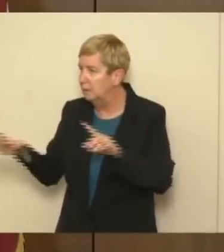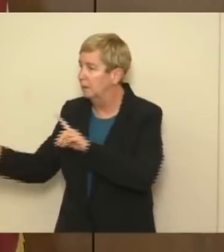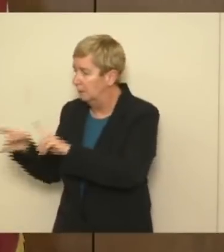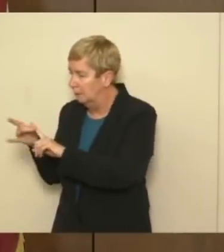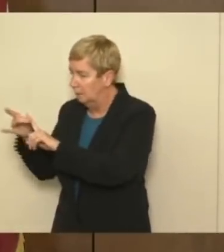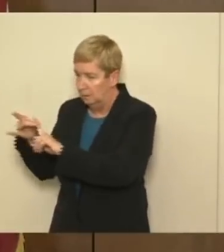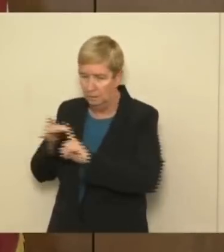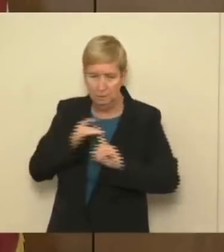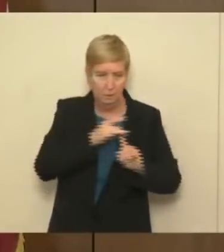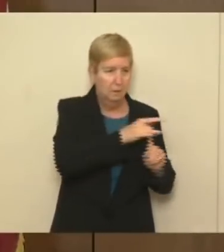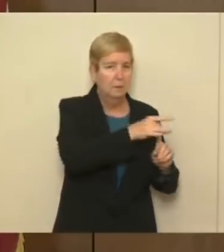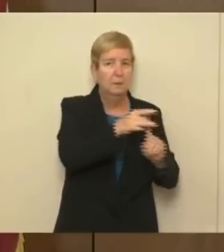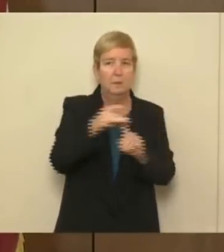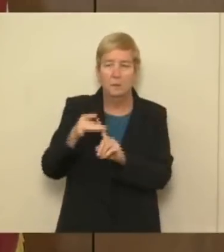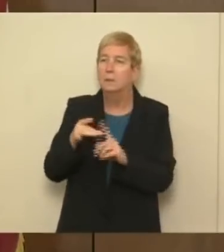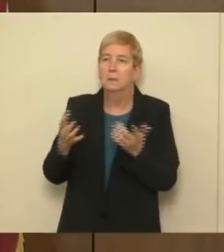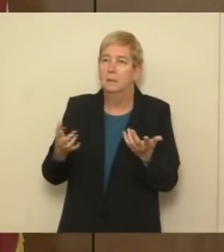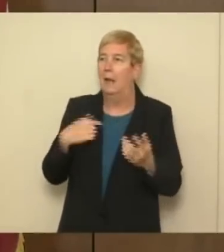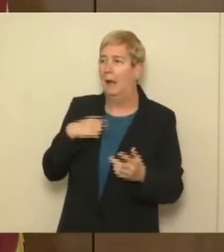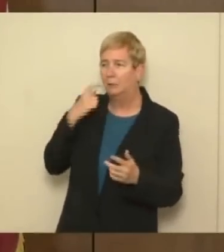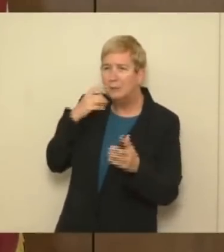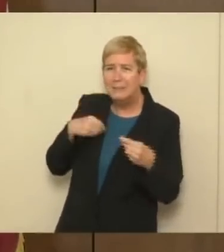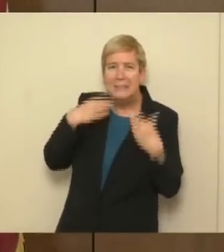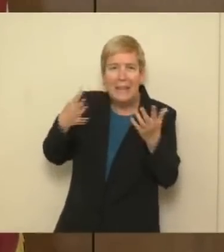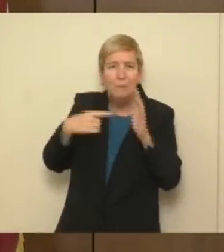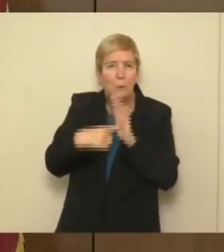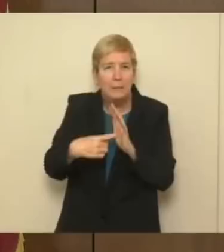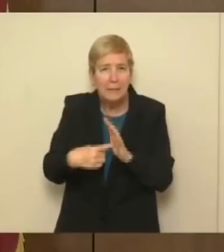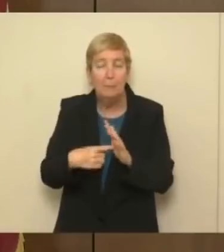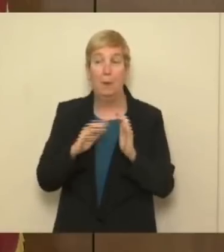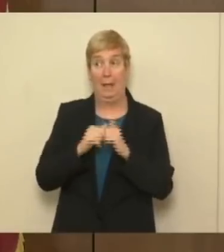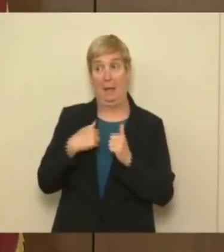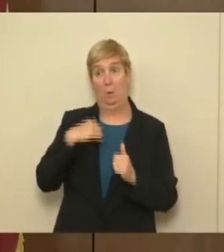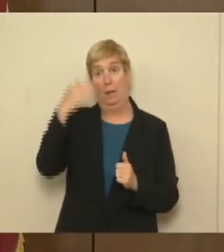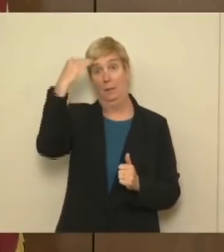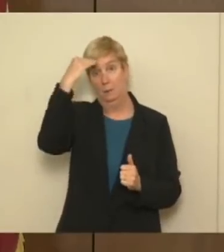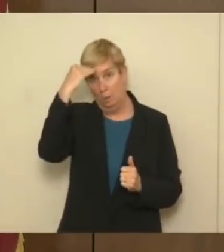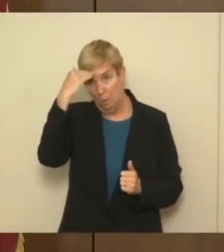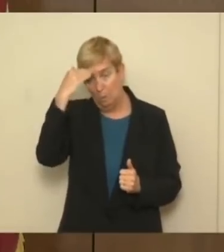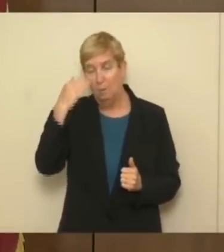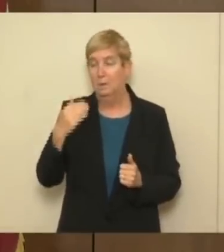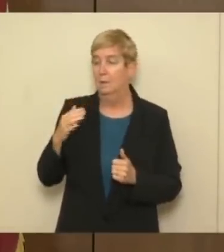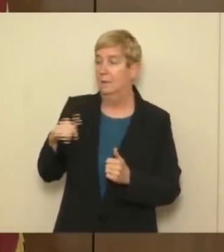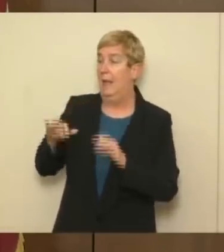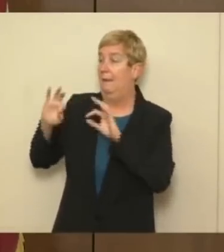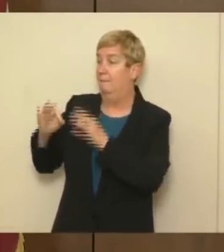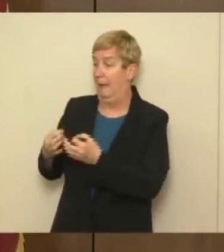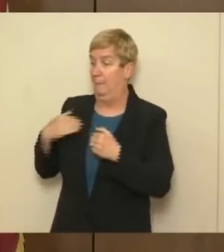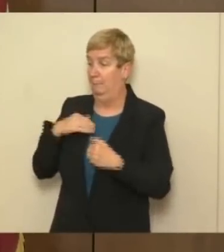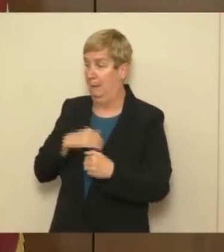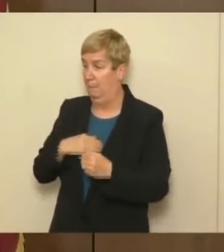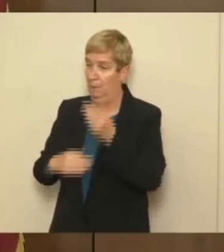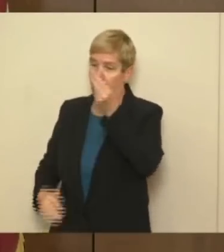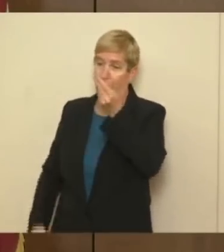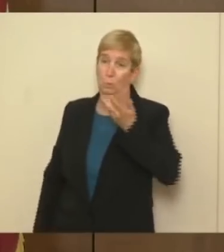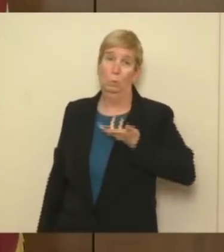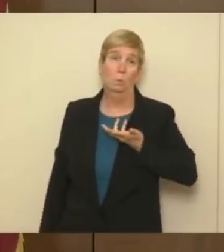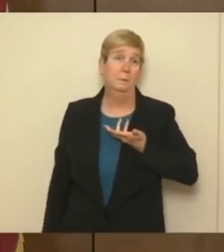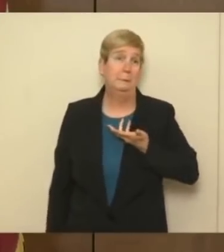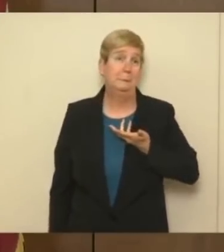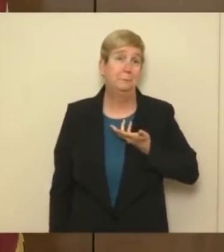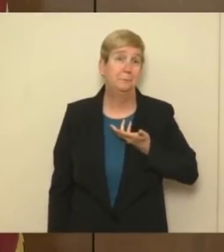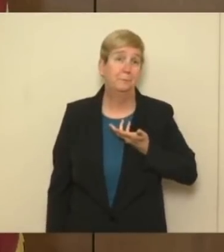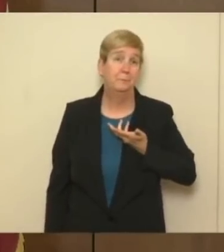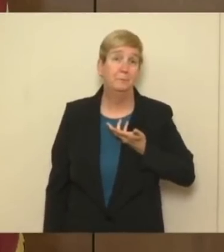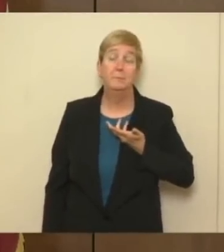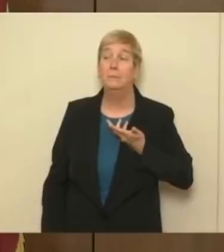right back, and I just gave you that example. How do I know it in that way? Because a family member reached out to me, and it's